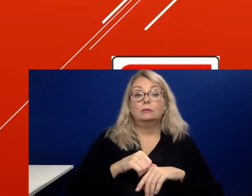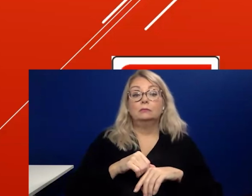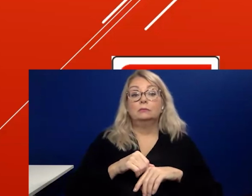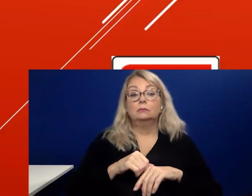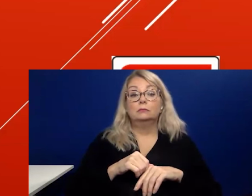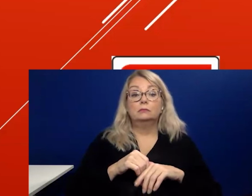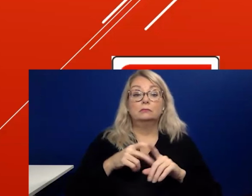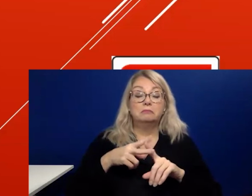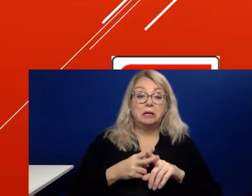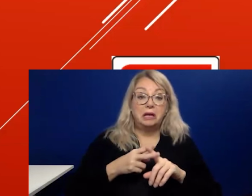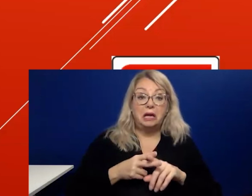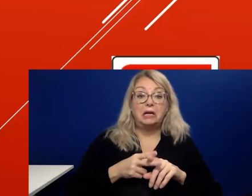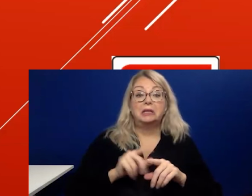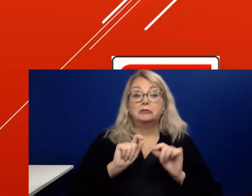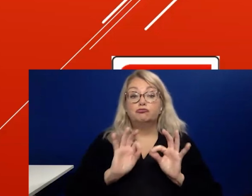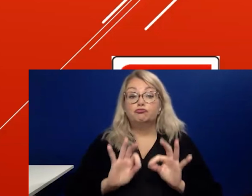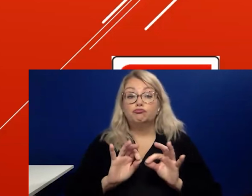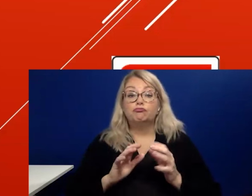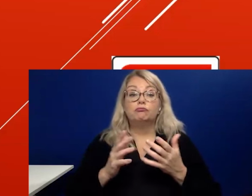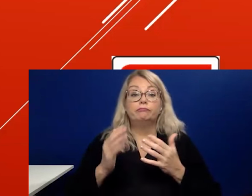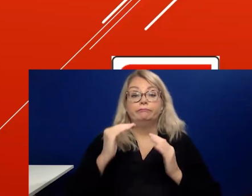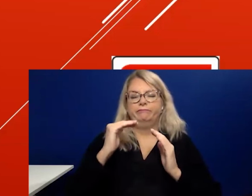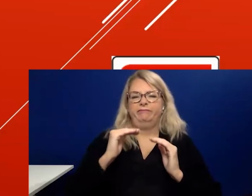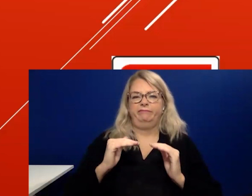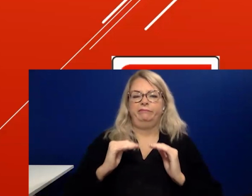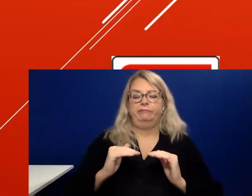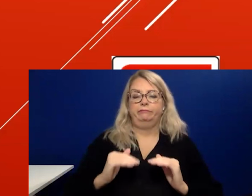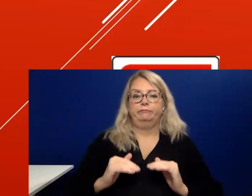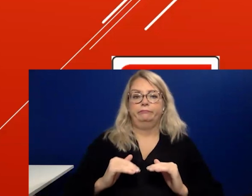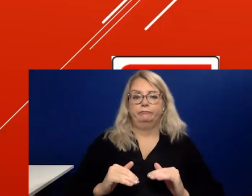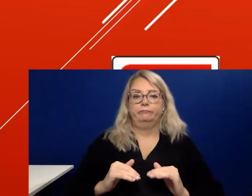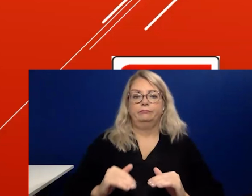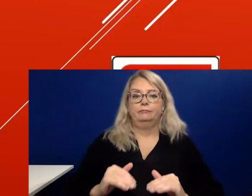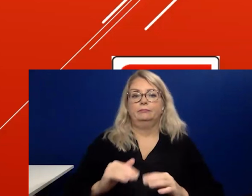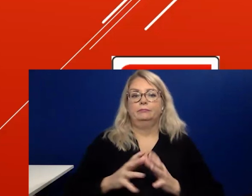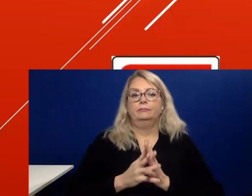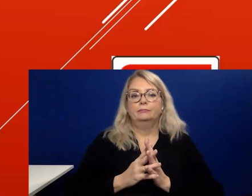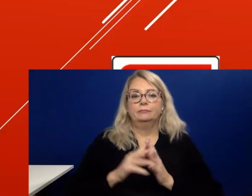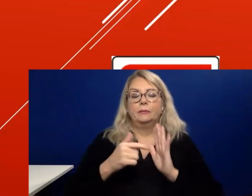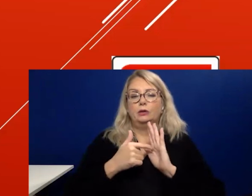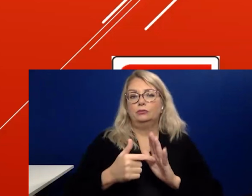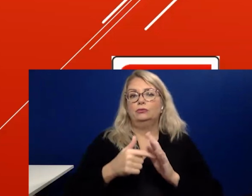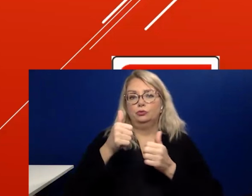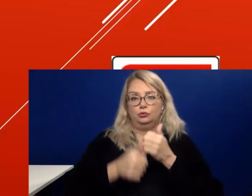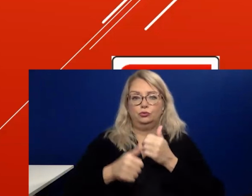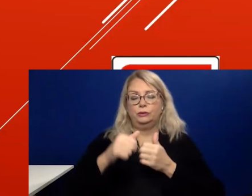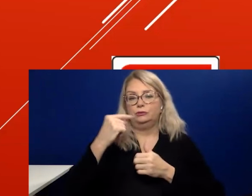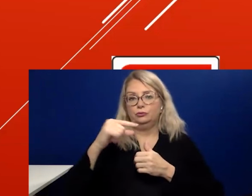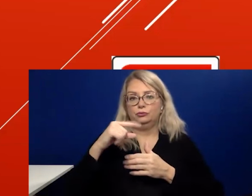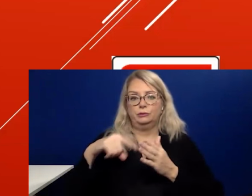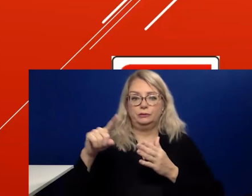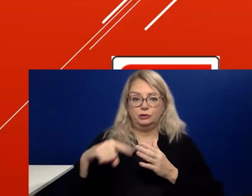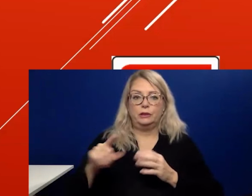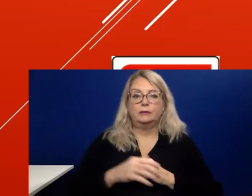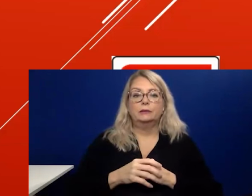product support of mission statement, product classification, target market, analysis of competitive environment, strengths, that's